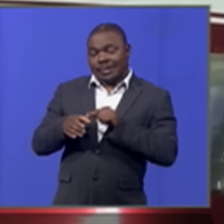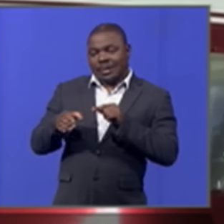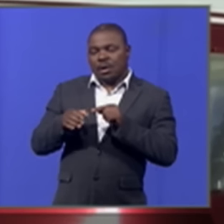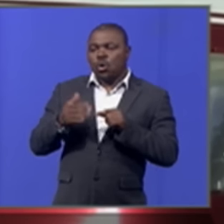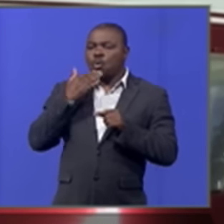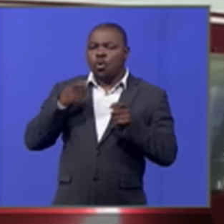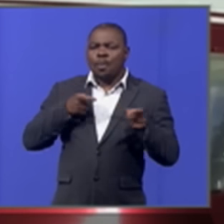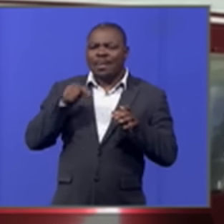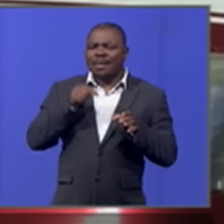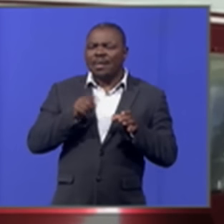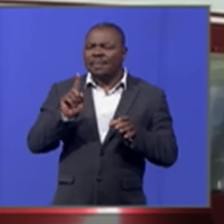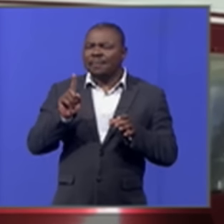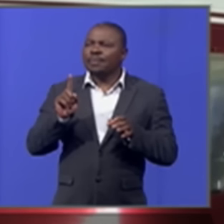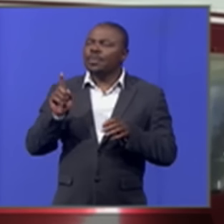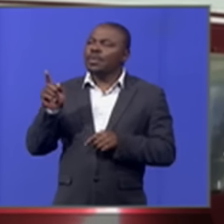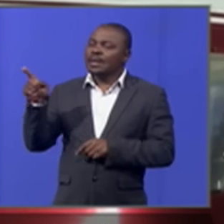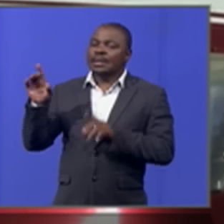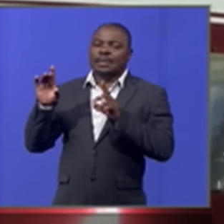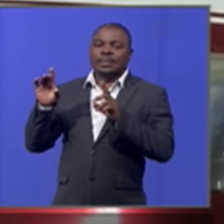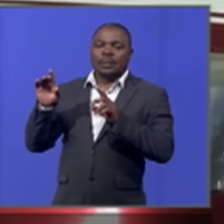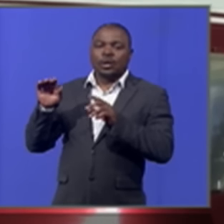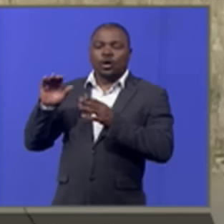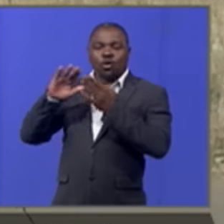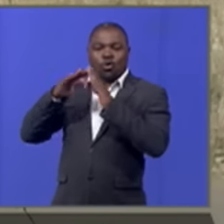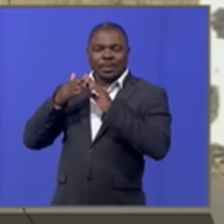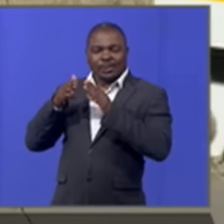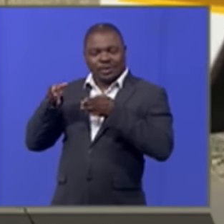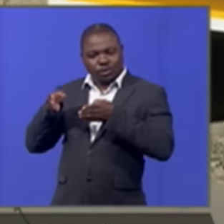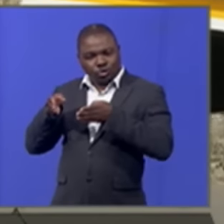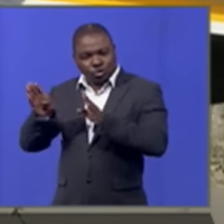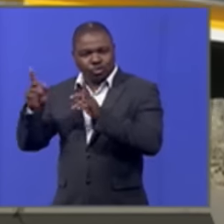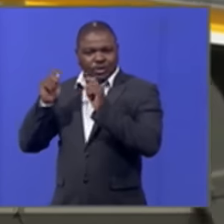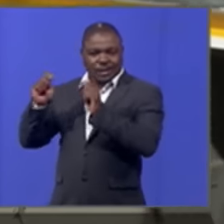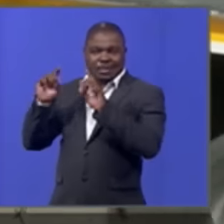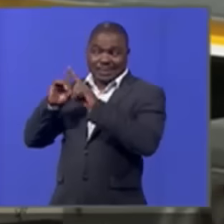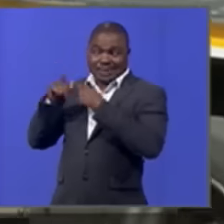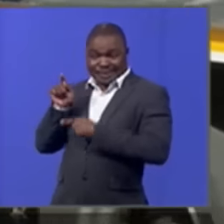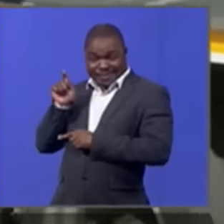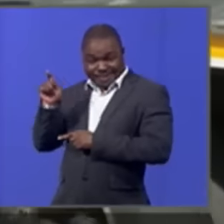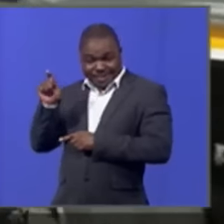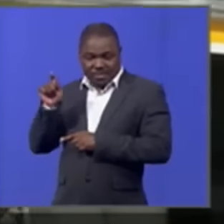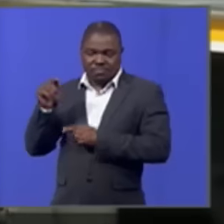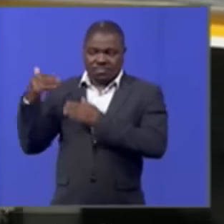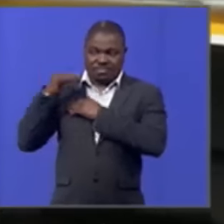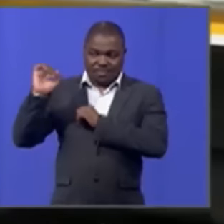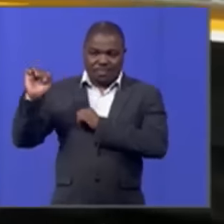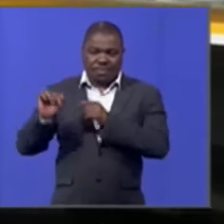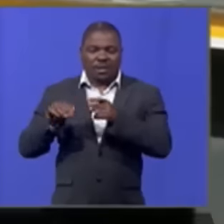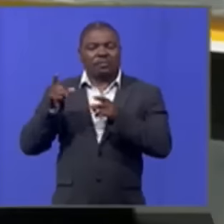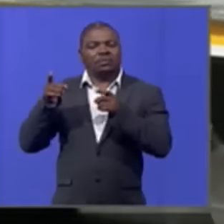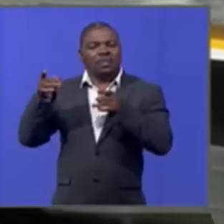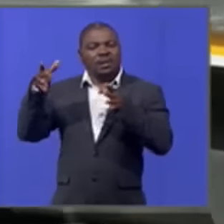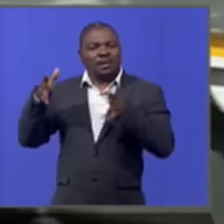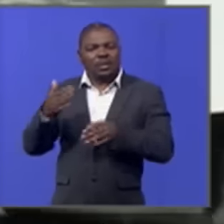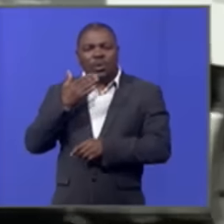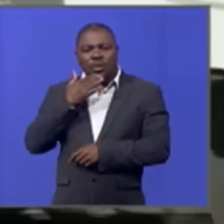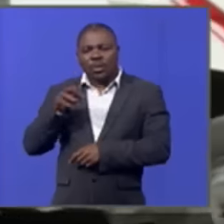by the Department of Community Road and Transport under Director